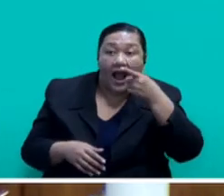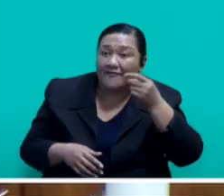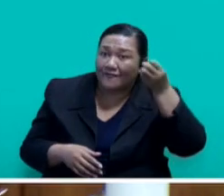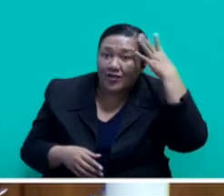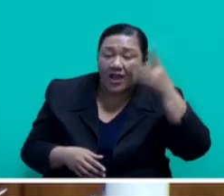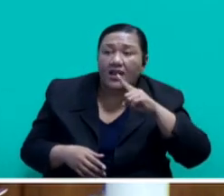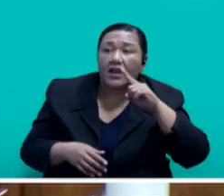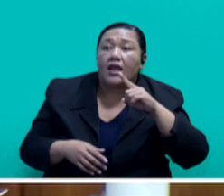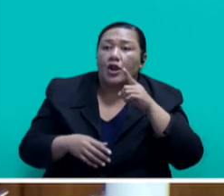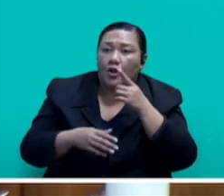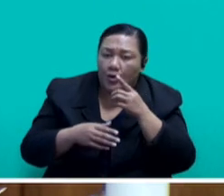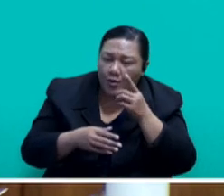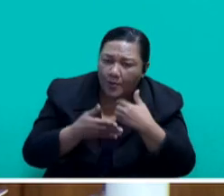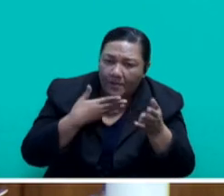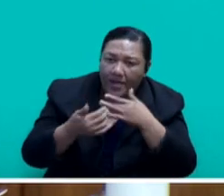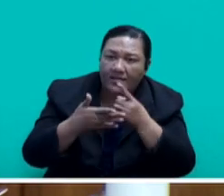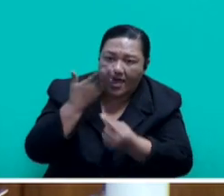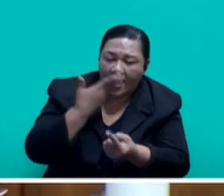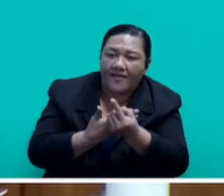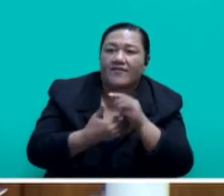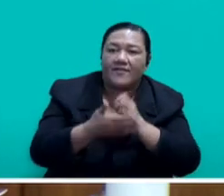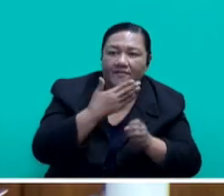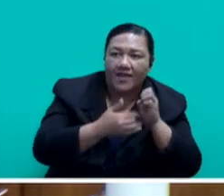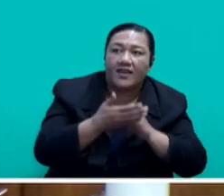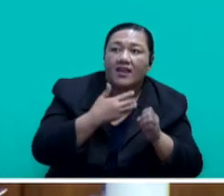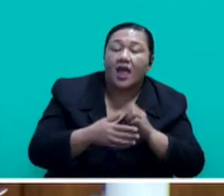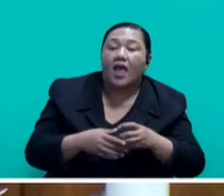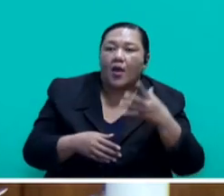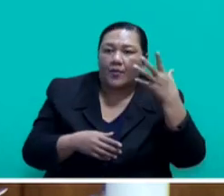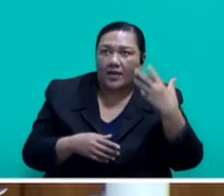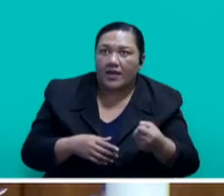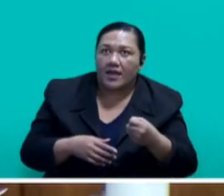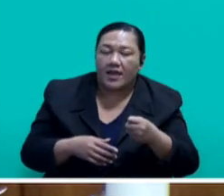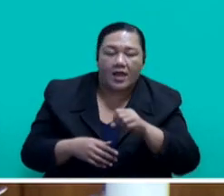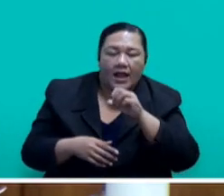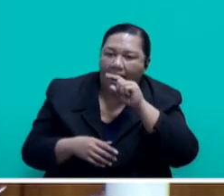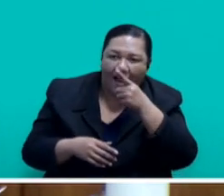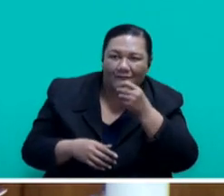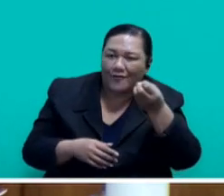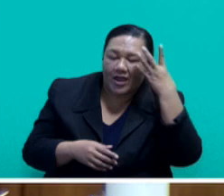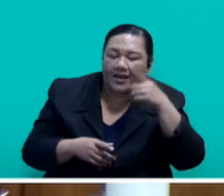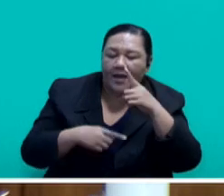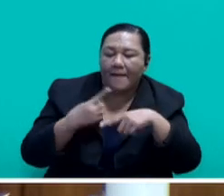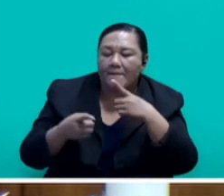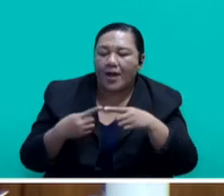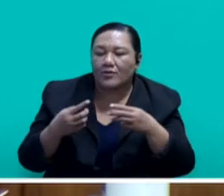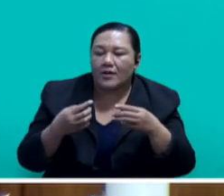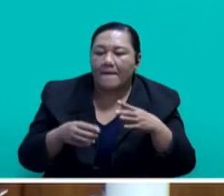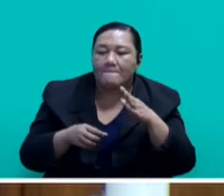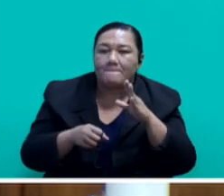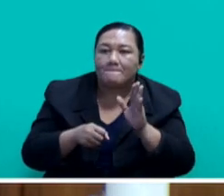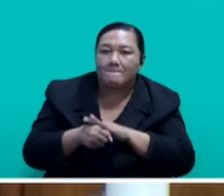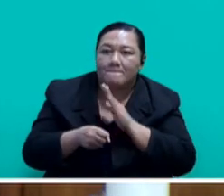our country suffered its fair share of man-made disasters that left this country with a huge debt